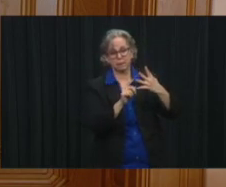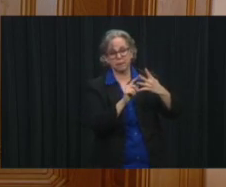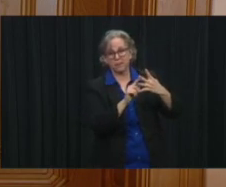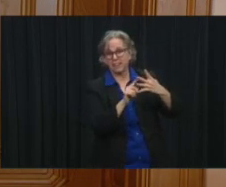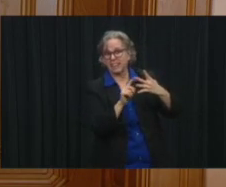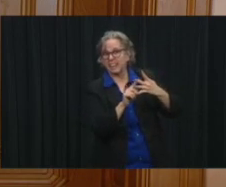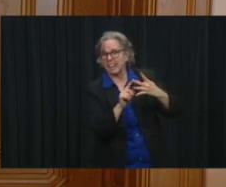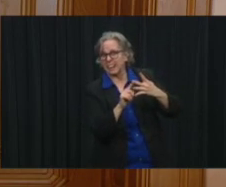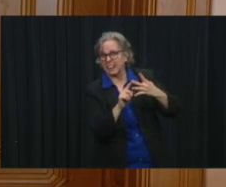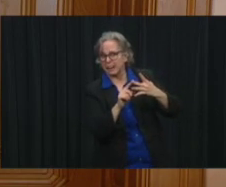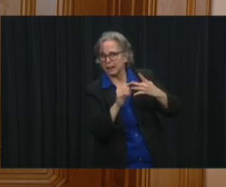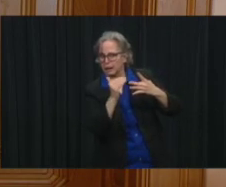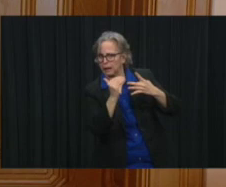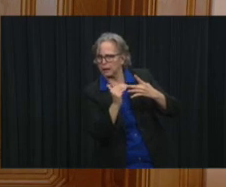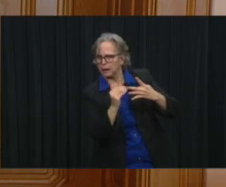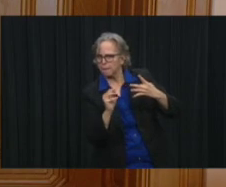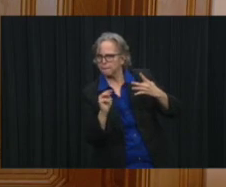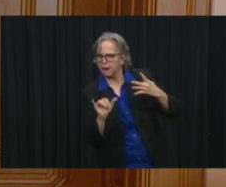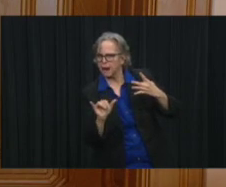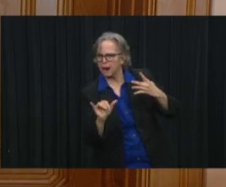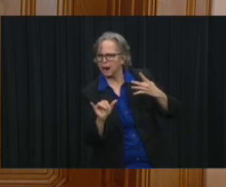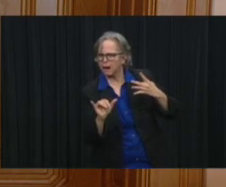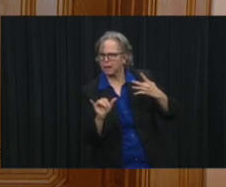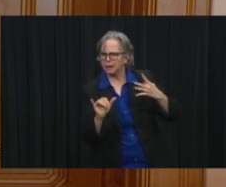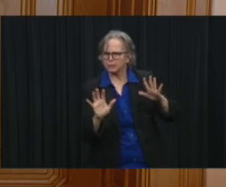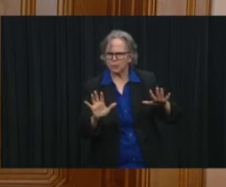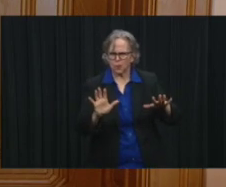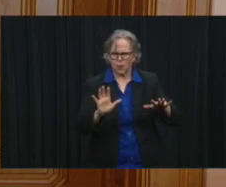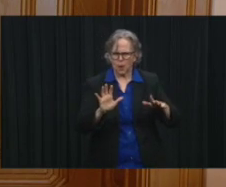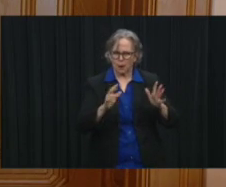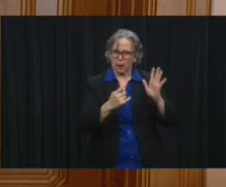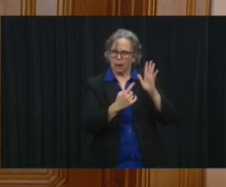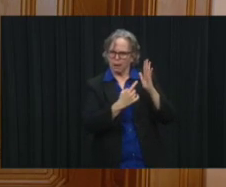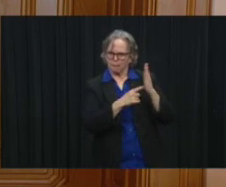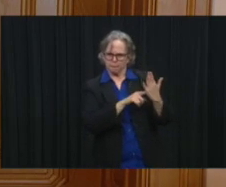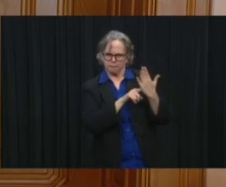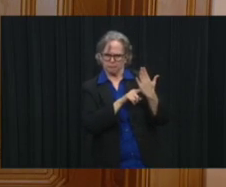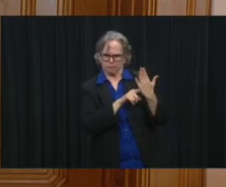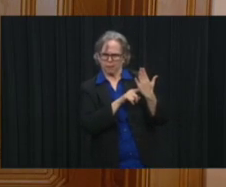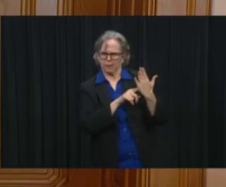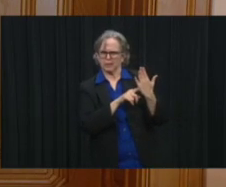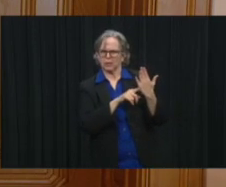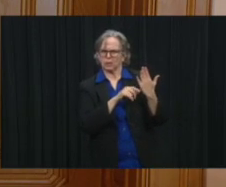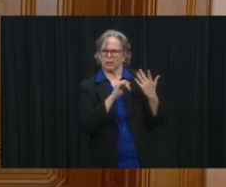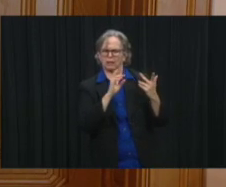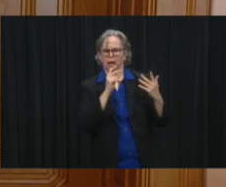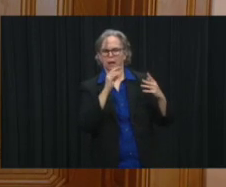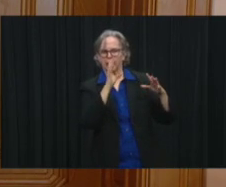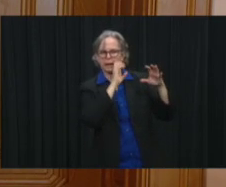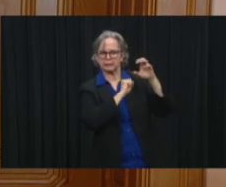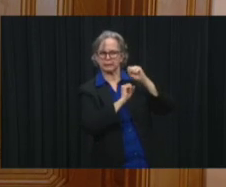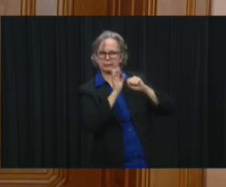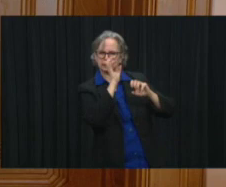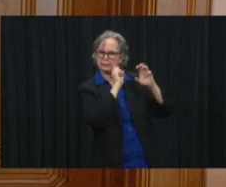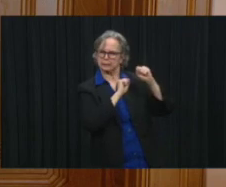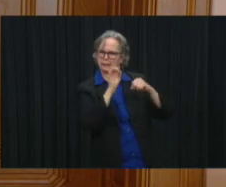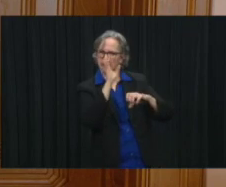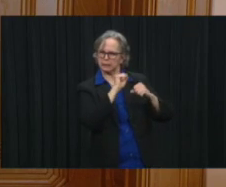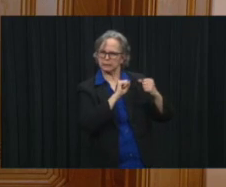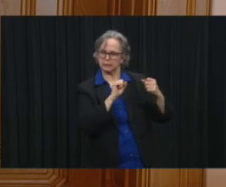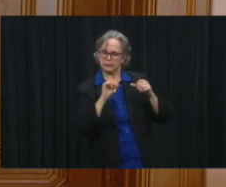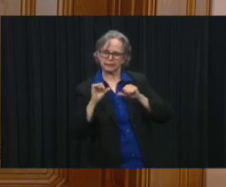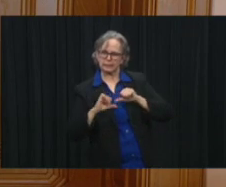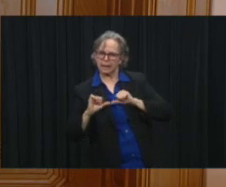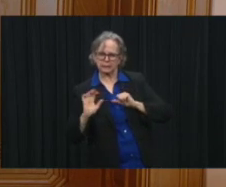art, but this is the best information, the newest information that I wanted to share with you. In addition to